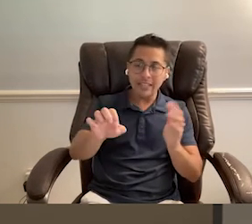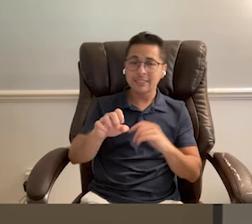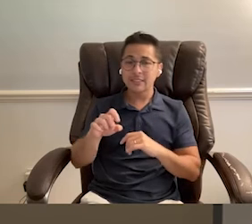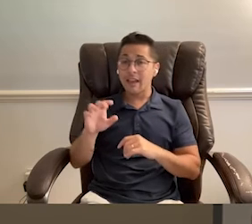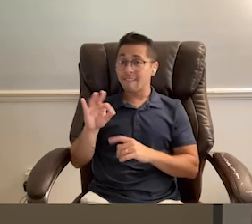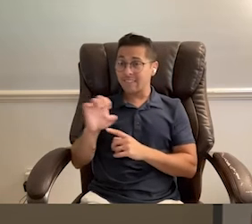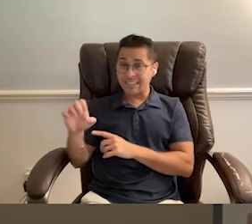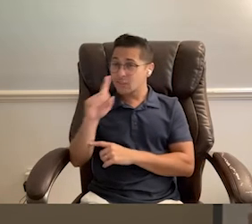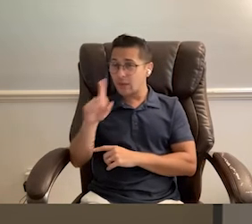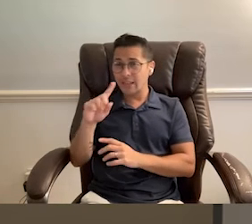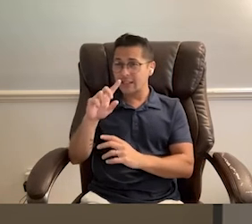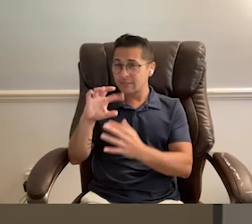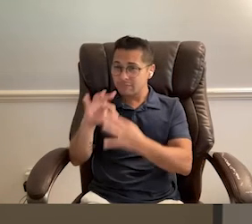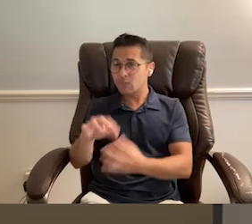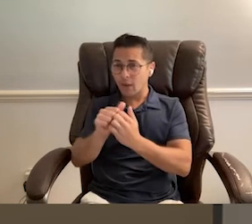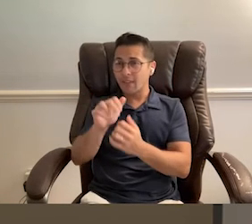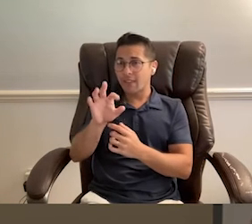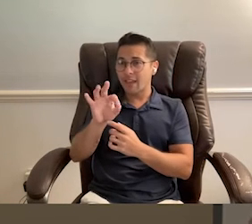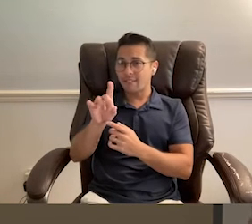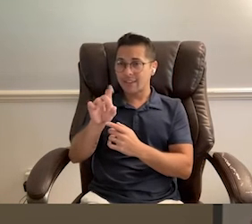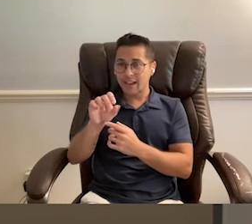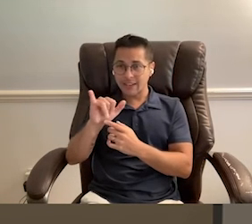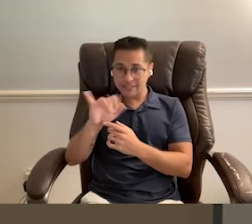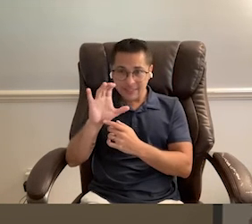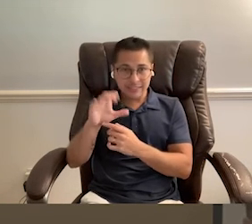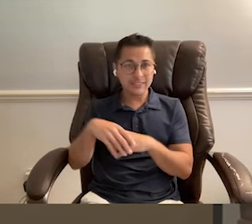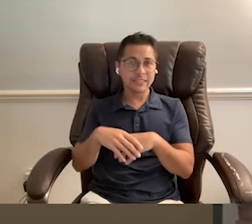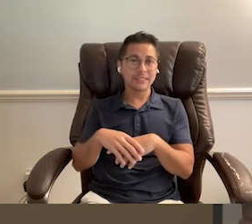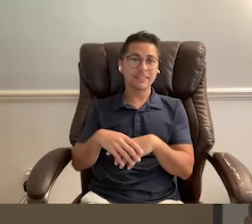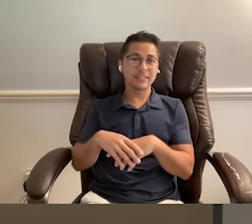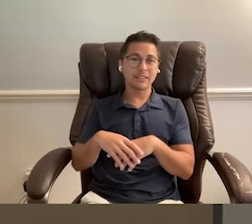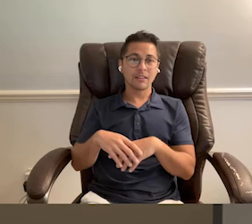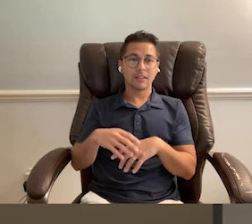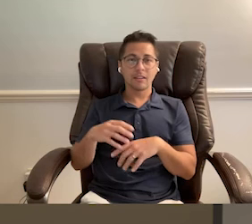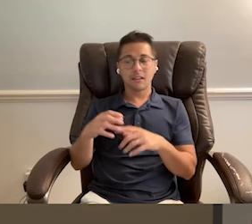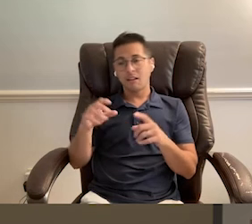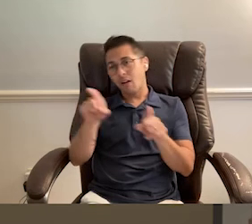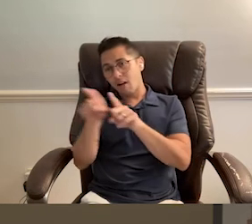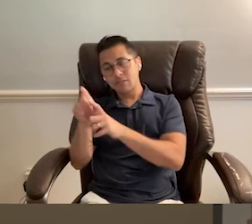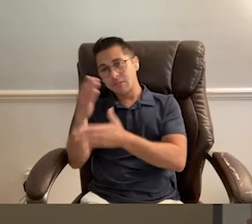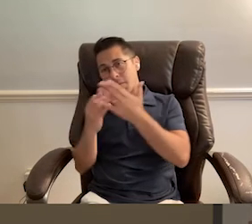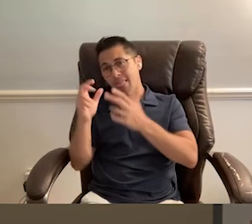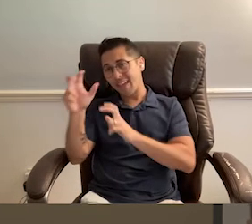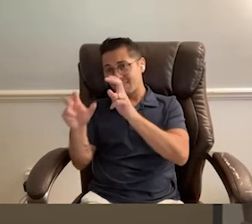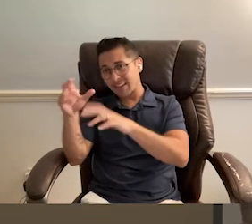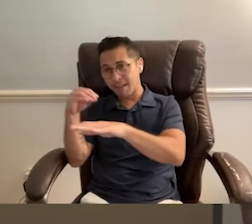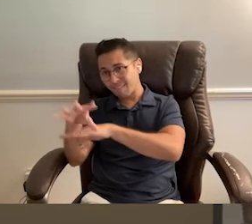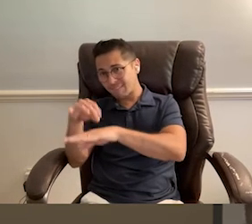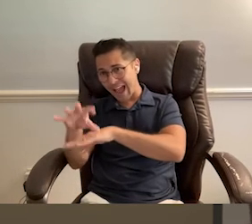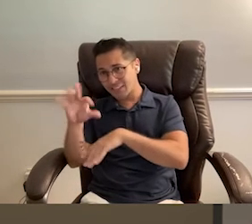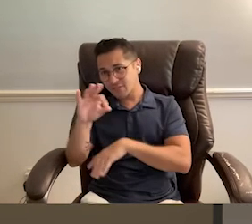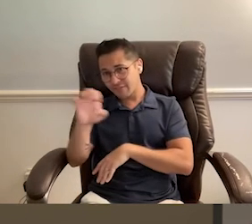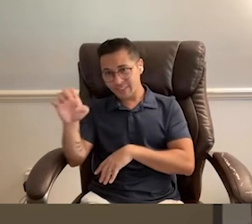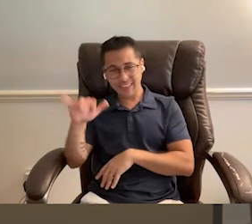products, with FDIC being no fees at all, to some of our investment advisor fees, which is $29 for